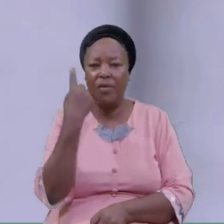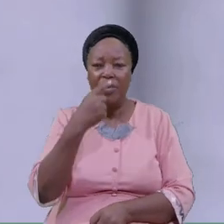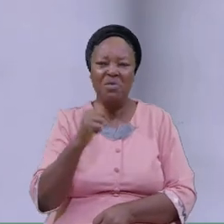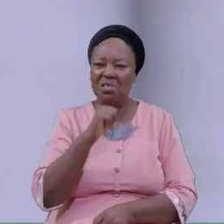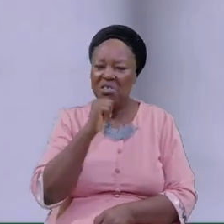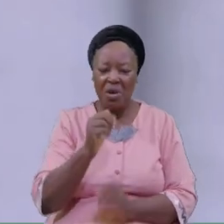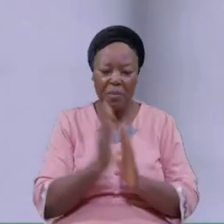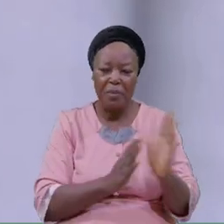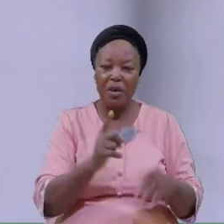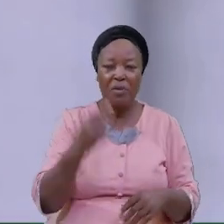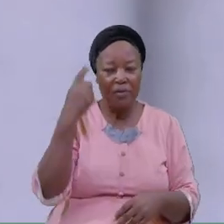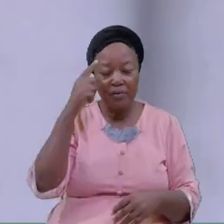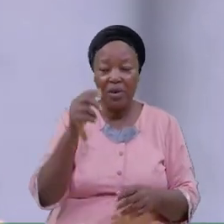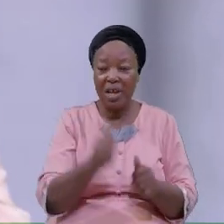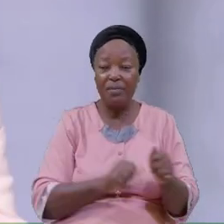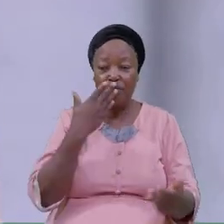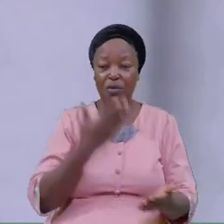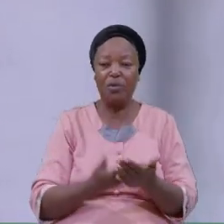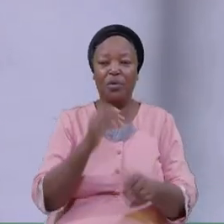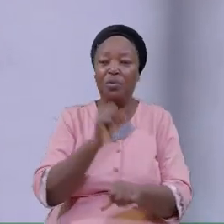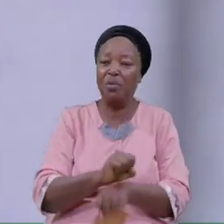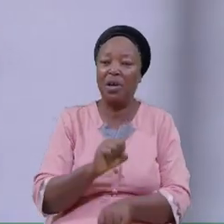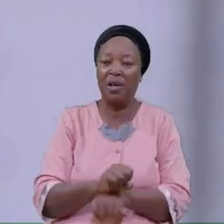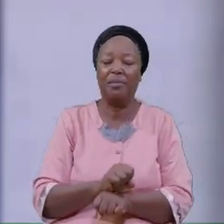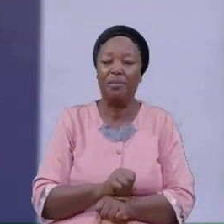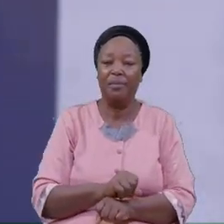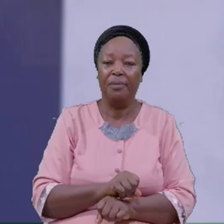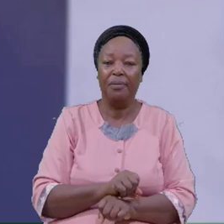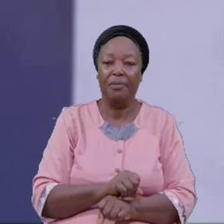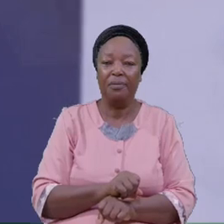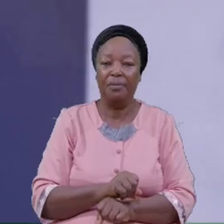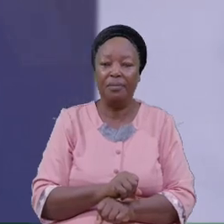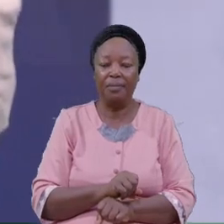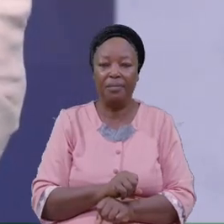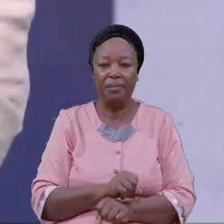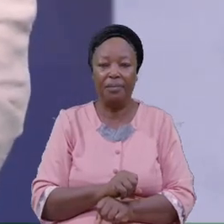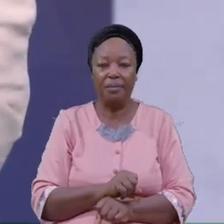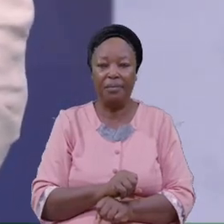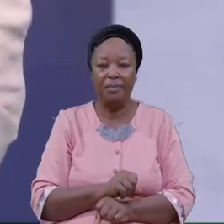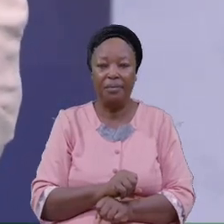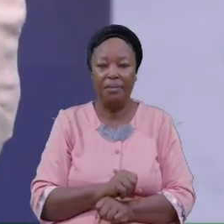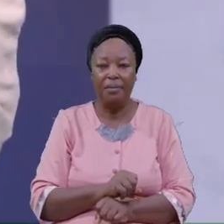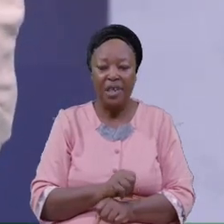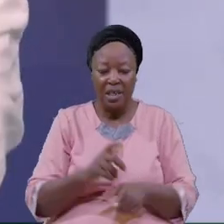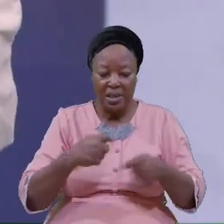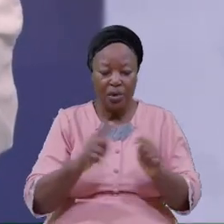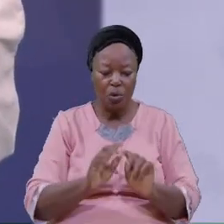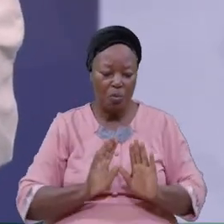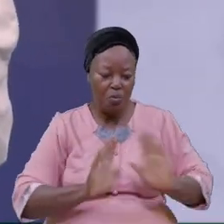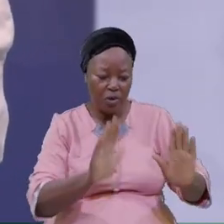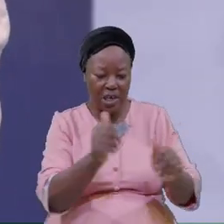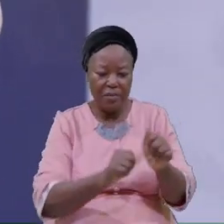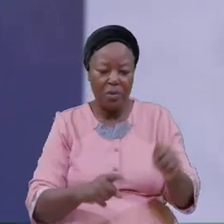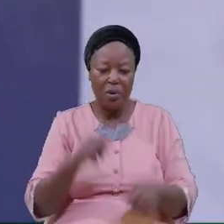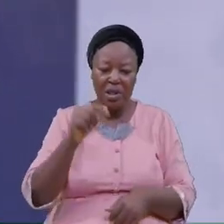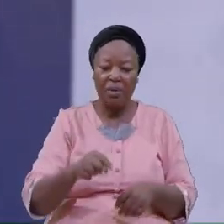for every good work. Le visage renfloué ne va pas te préparer pour que tu sois propre à toute bonne œuvre. Trying to push everybody down. I want to have